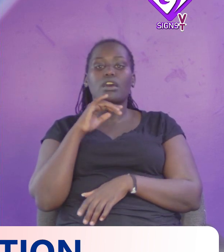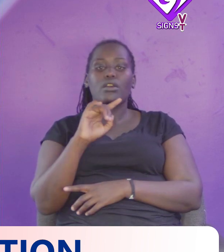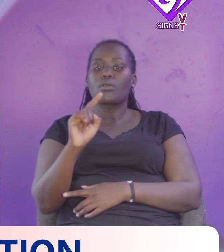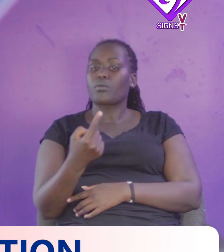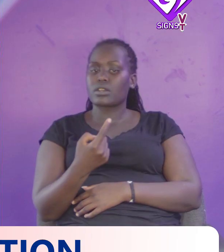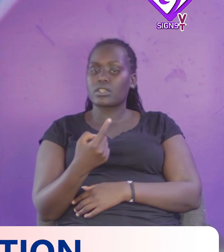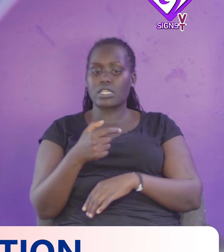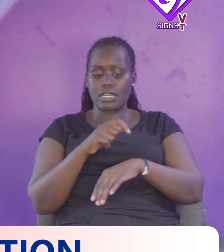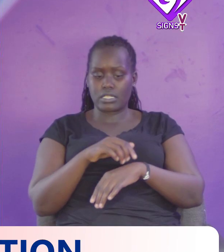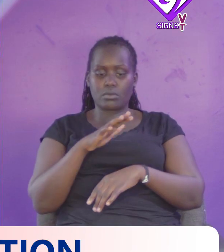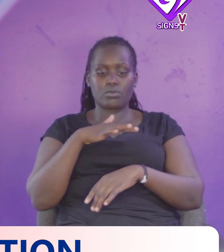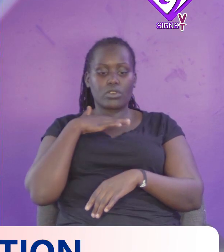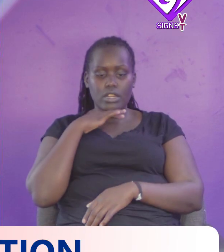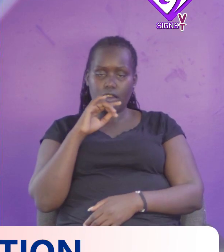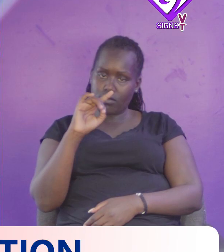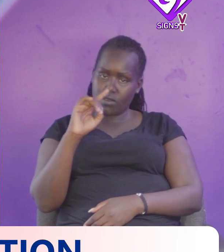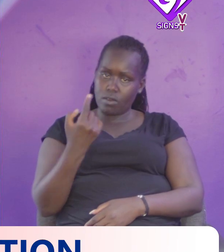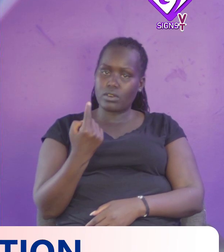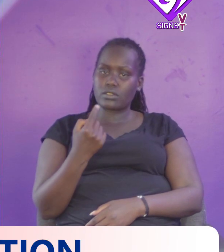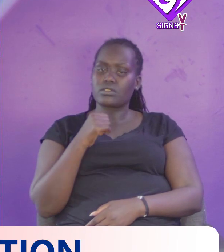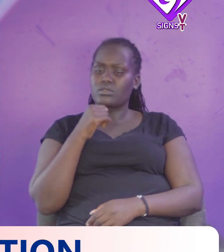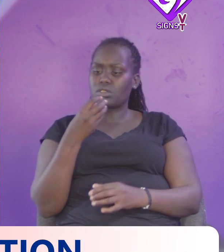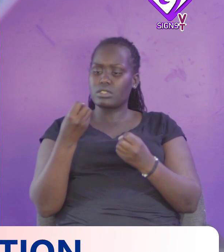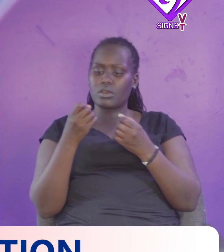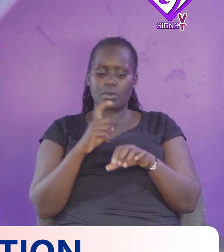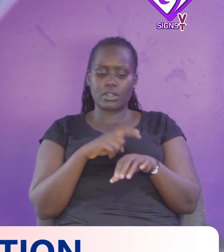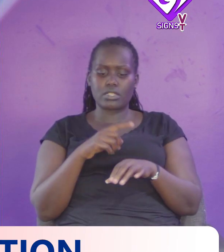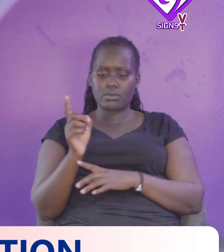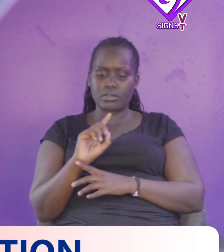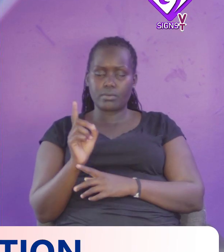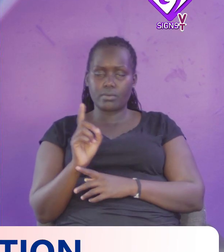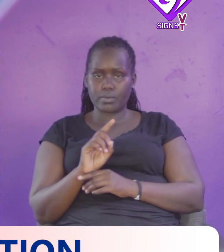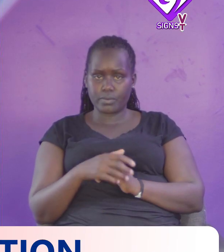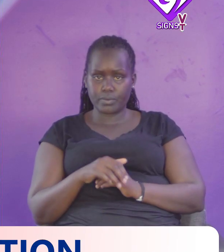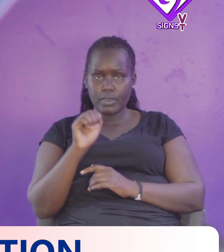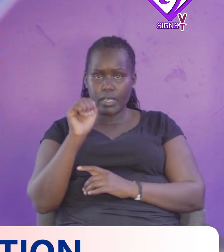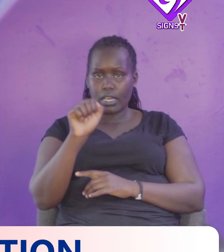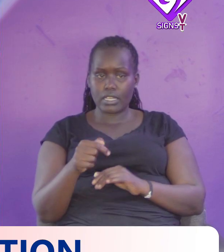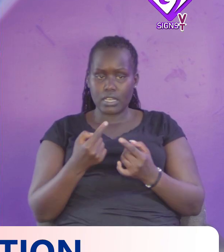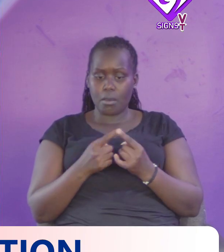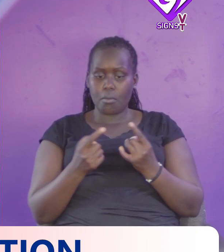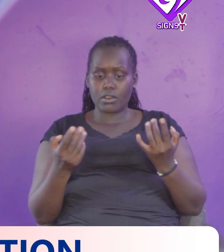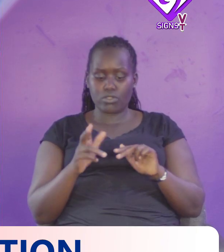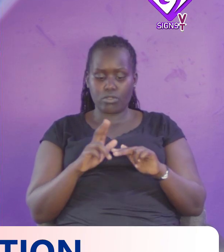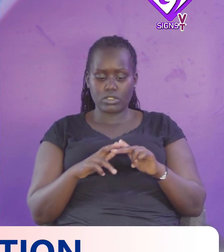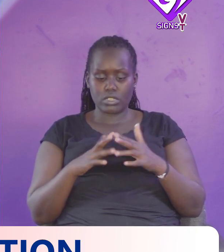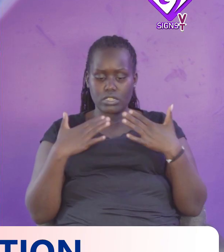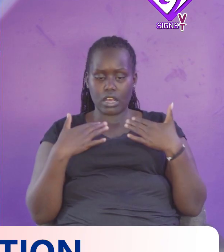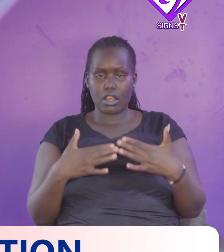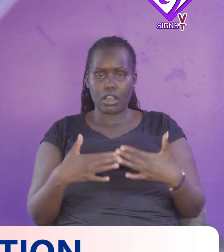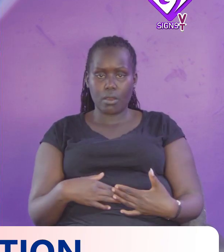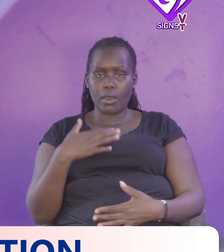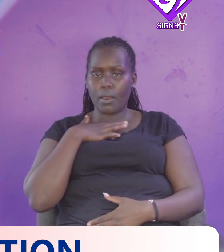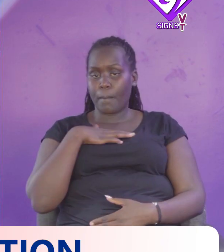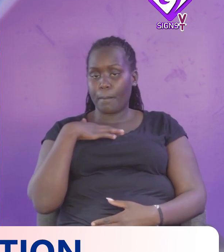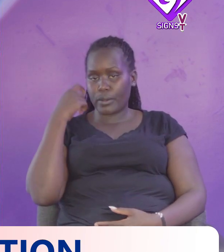unakufa unakufanga hivyo si mara mingi, you get. Okay. Yeah, but where you are seated as a human being, please